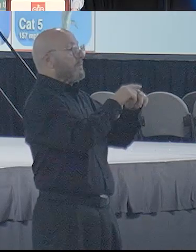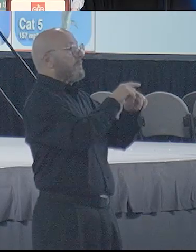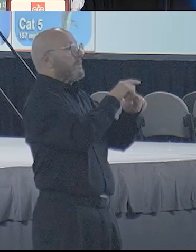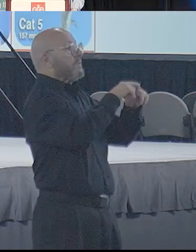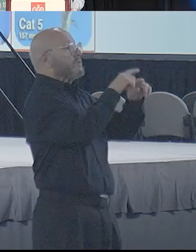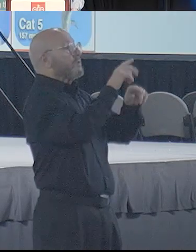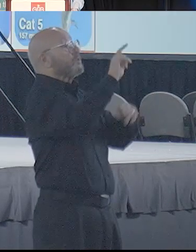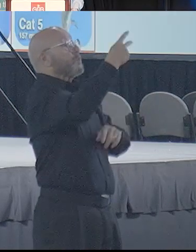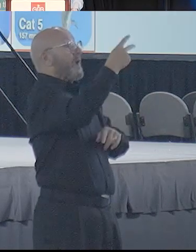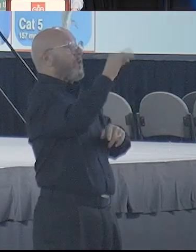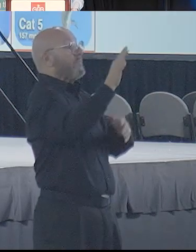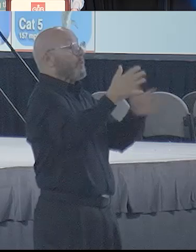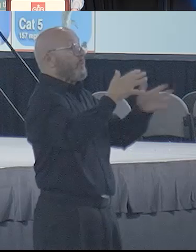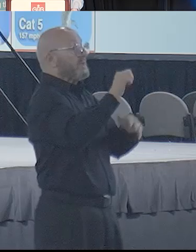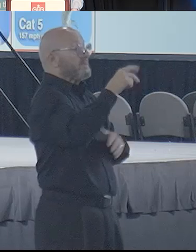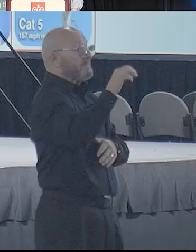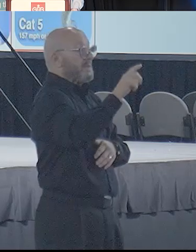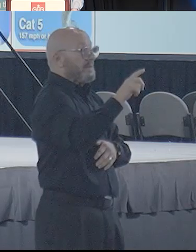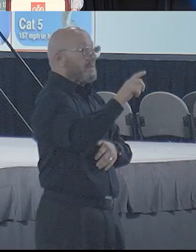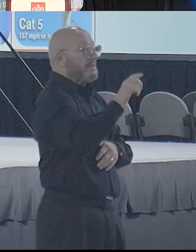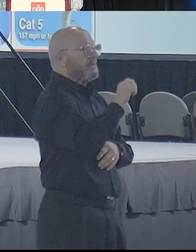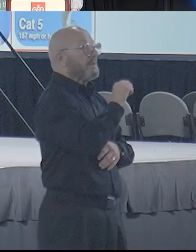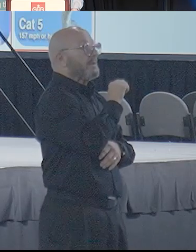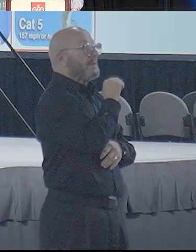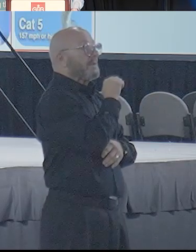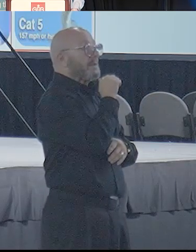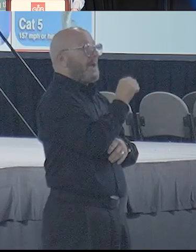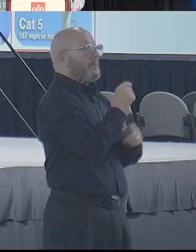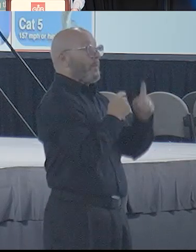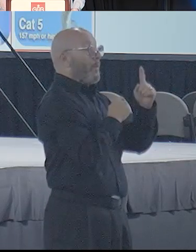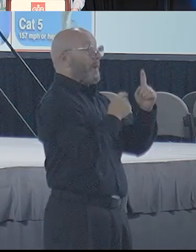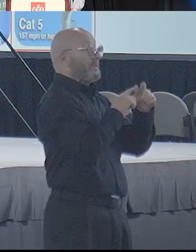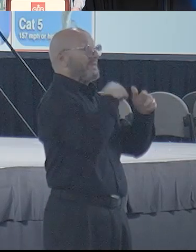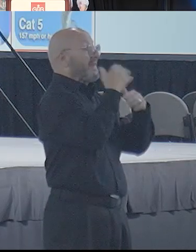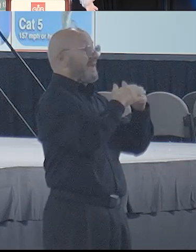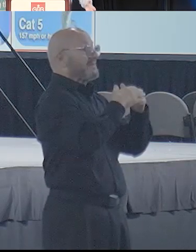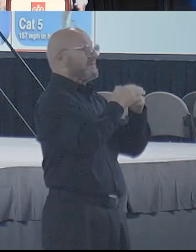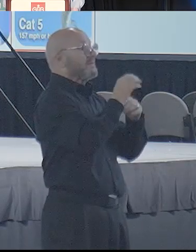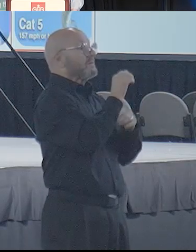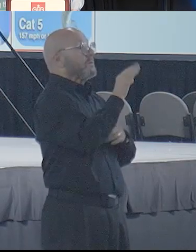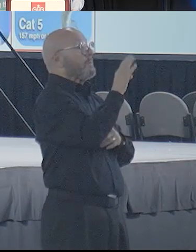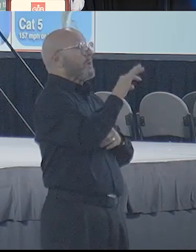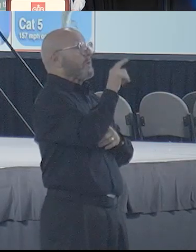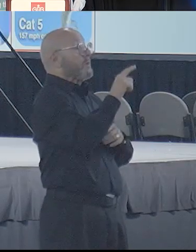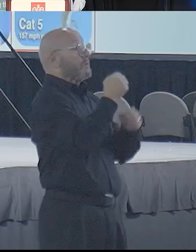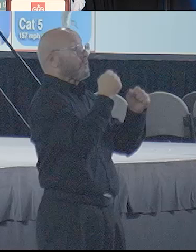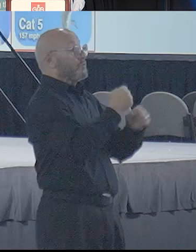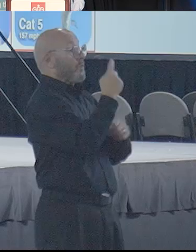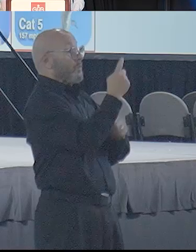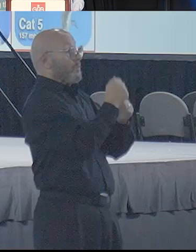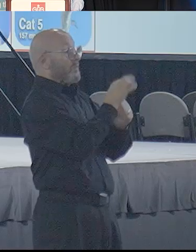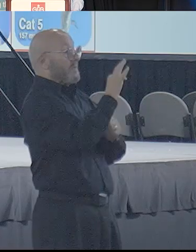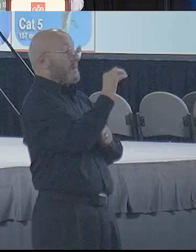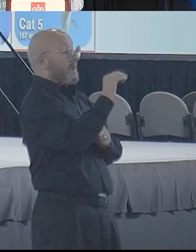speed. So it's not a linear thing. It goes up significantly from one category to the next. So Beryl is strong Category 1 with the 90